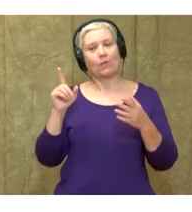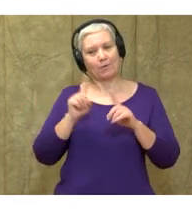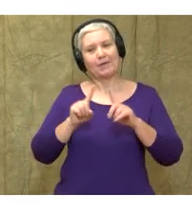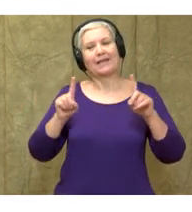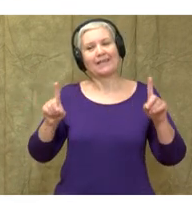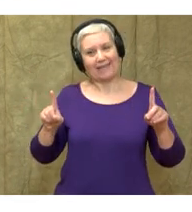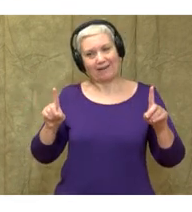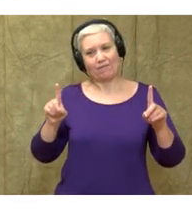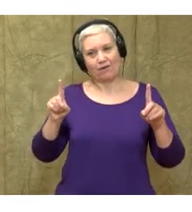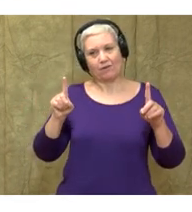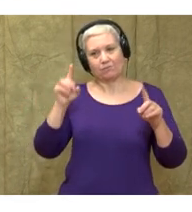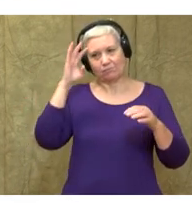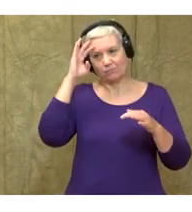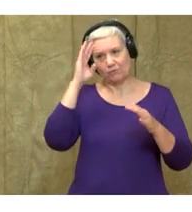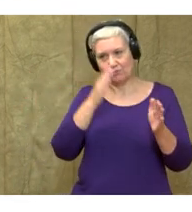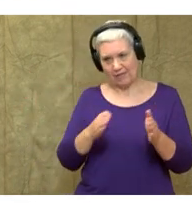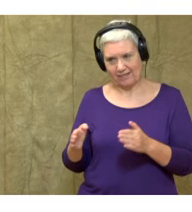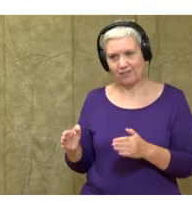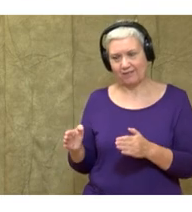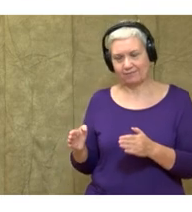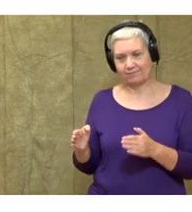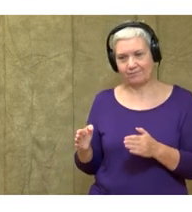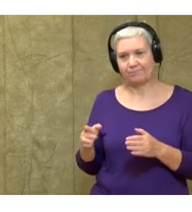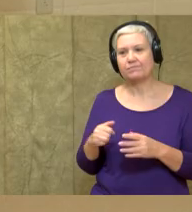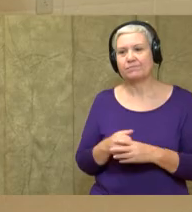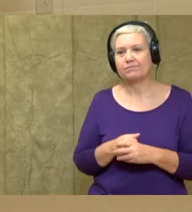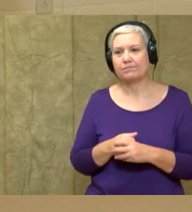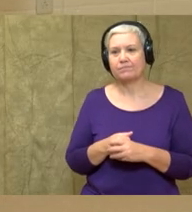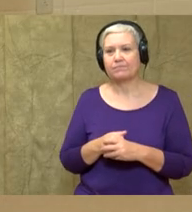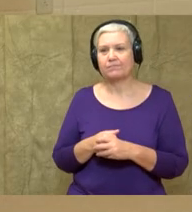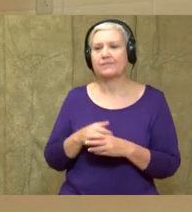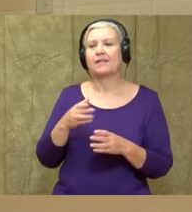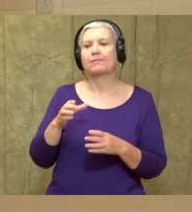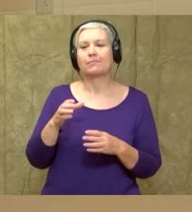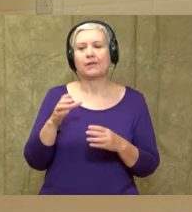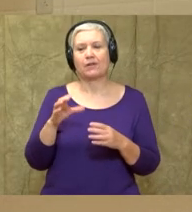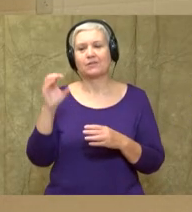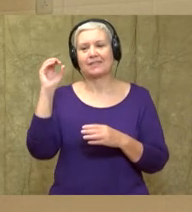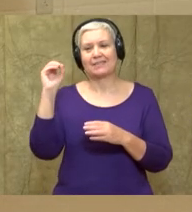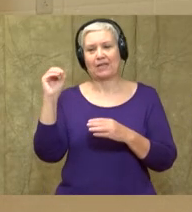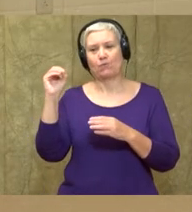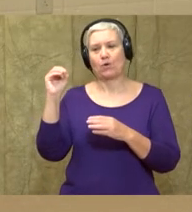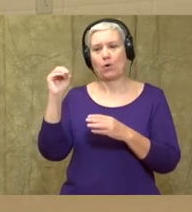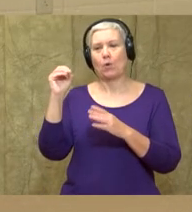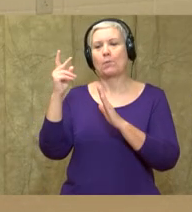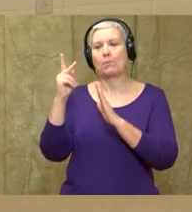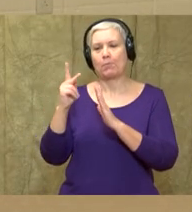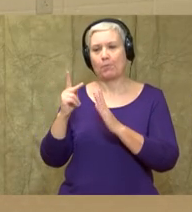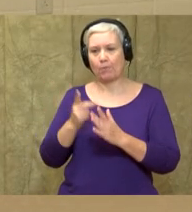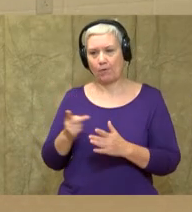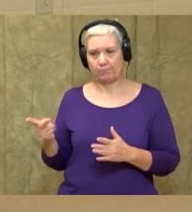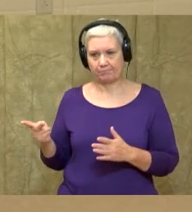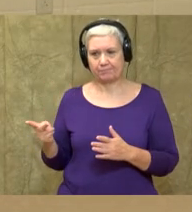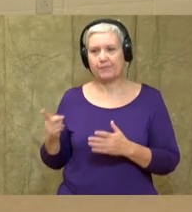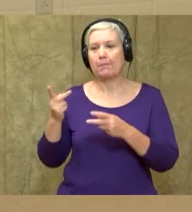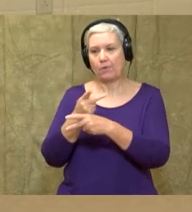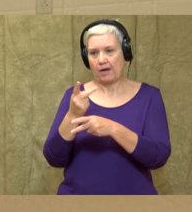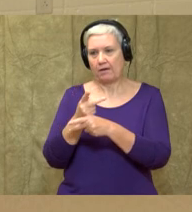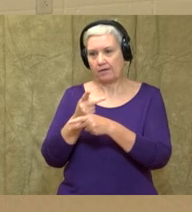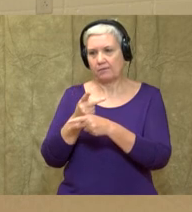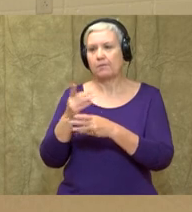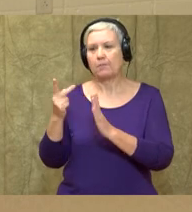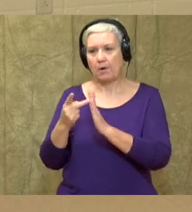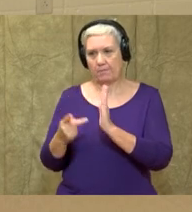strategy, specifically using the idea of the zero product property. So if I've got this quantity, x plus